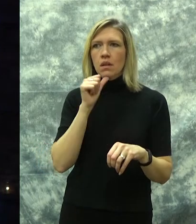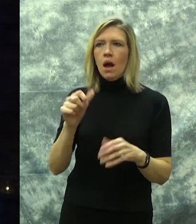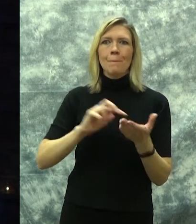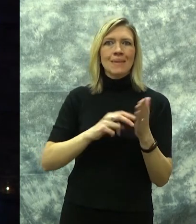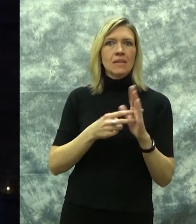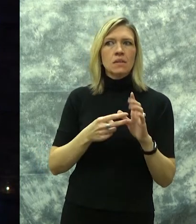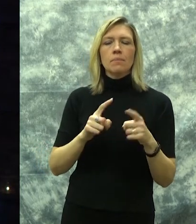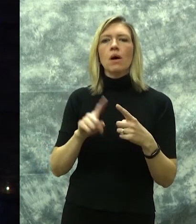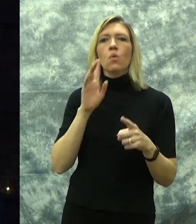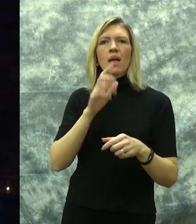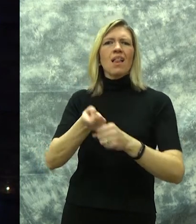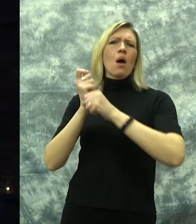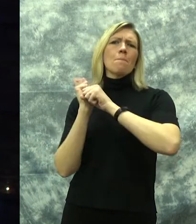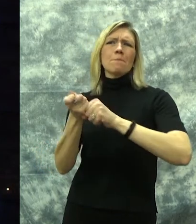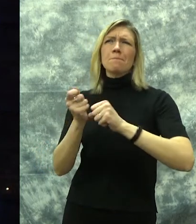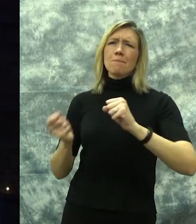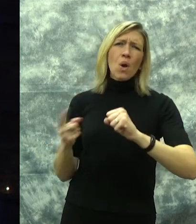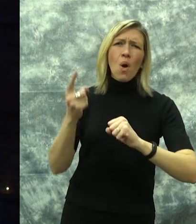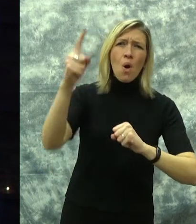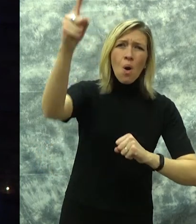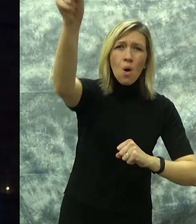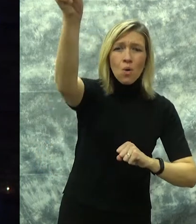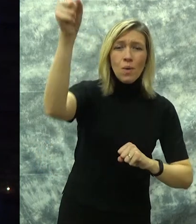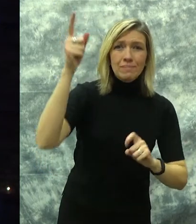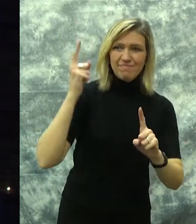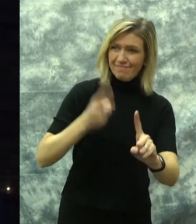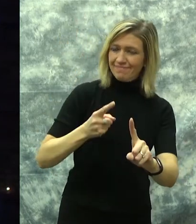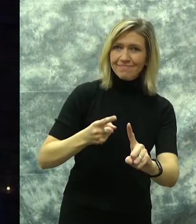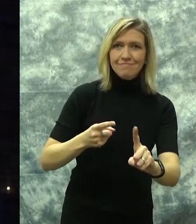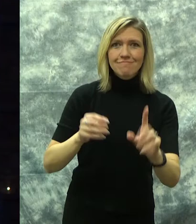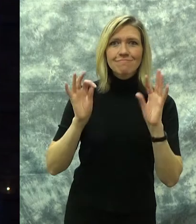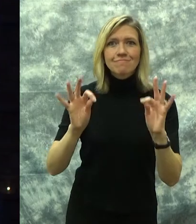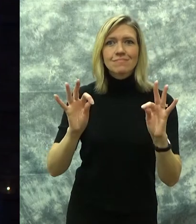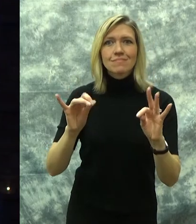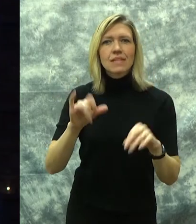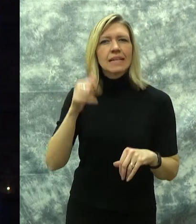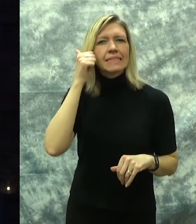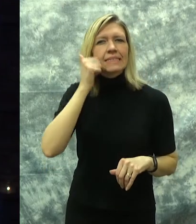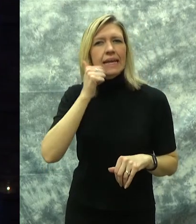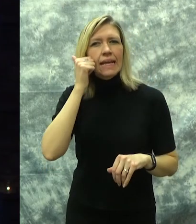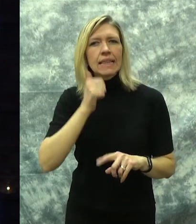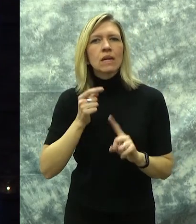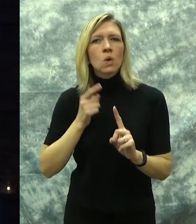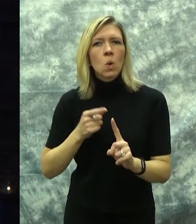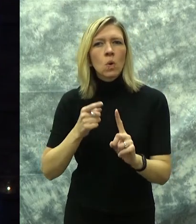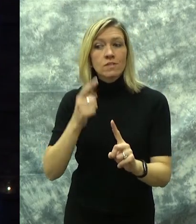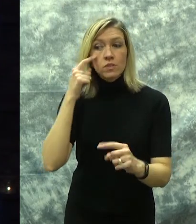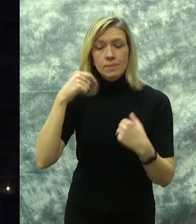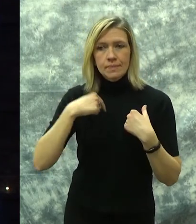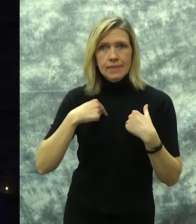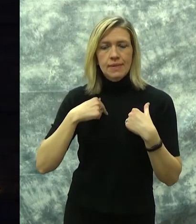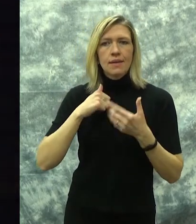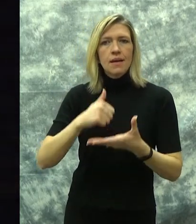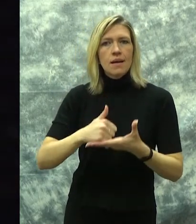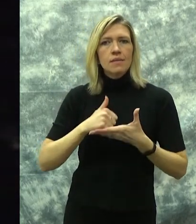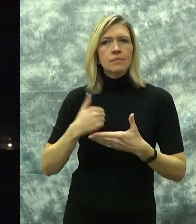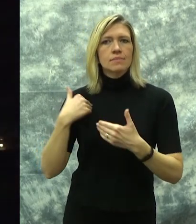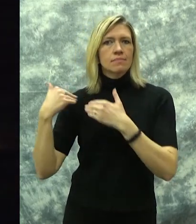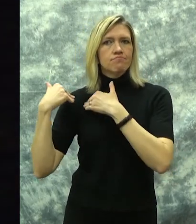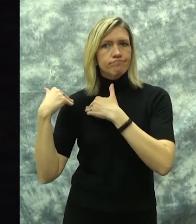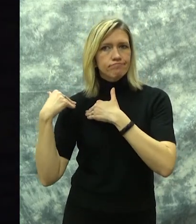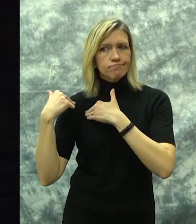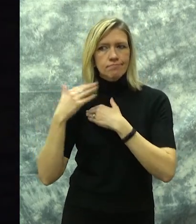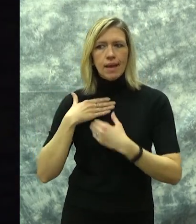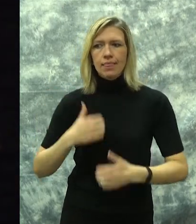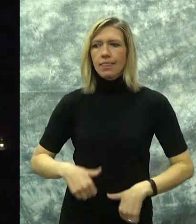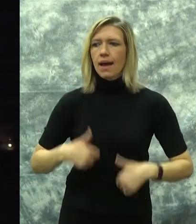target. And having those daily goals, for me, it helps me take responsibility for my life without blaming